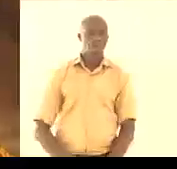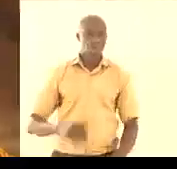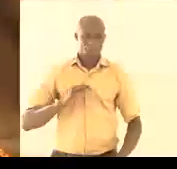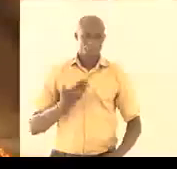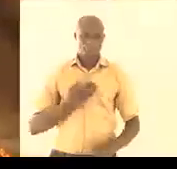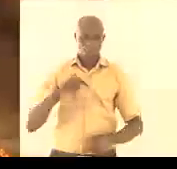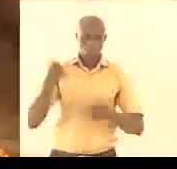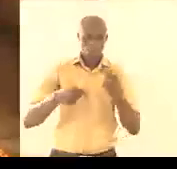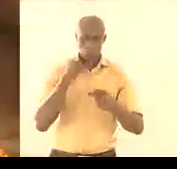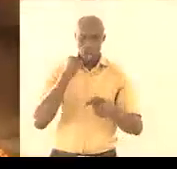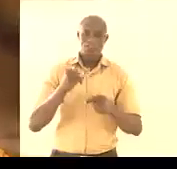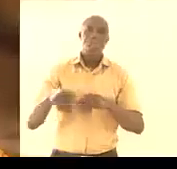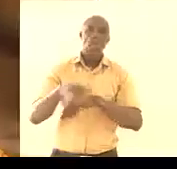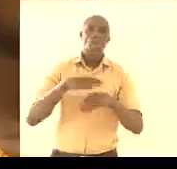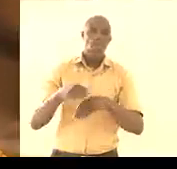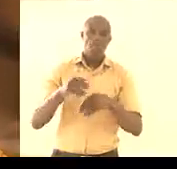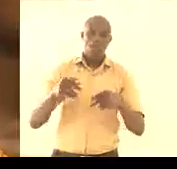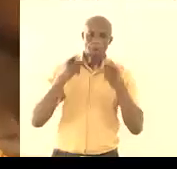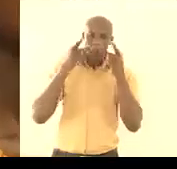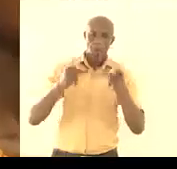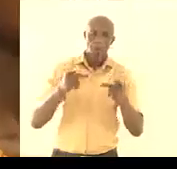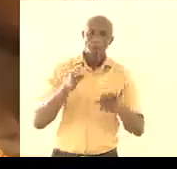our quarrel is over. Peace be with you.